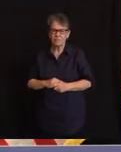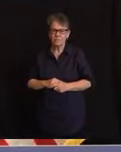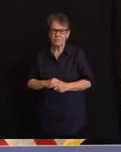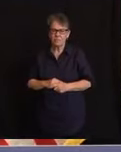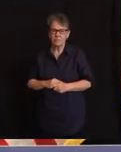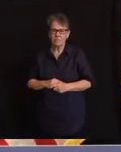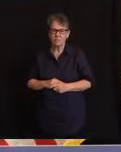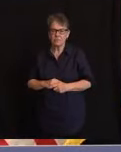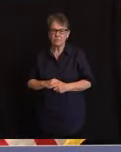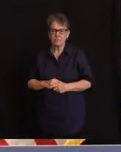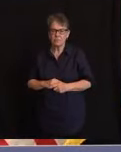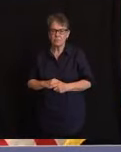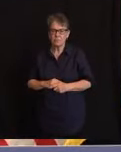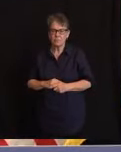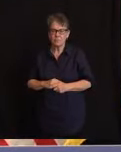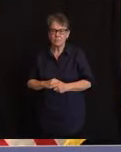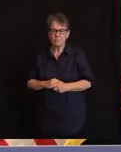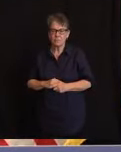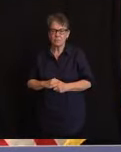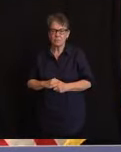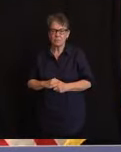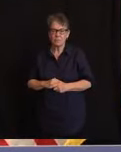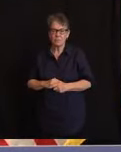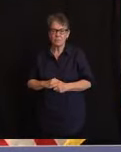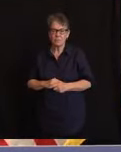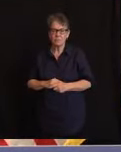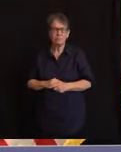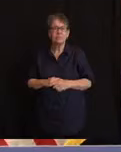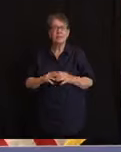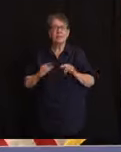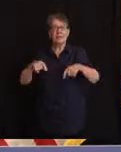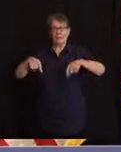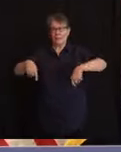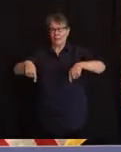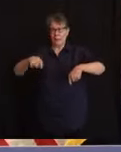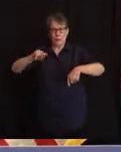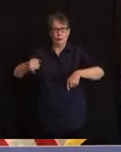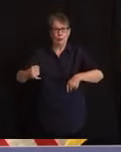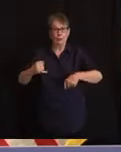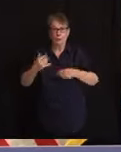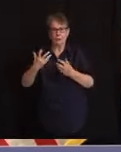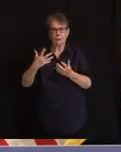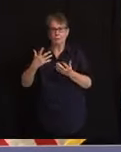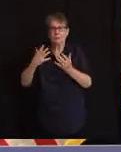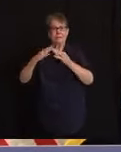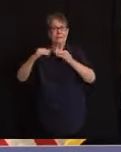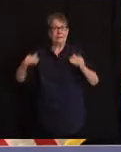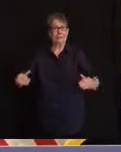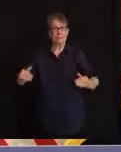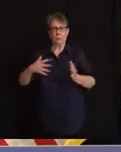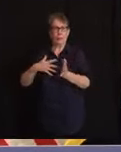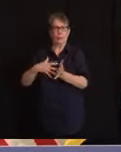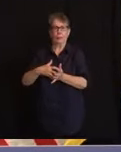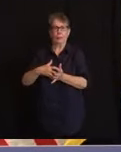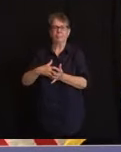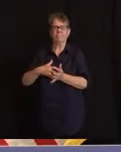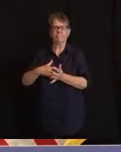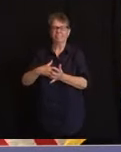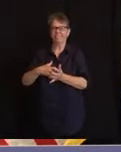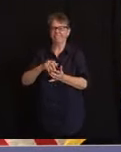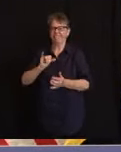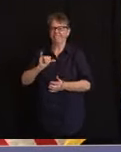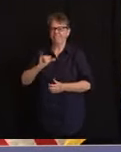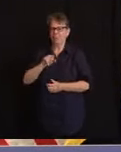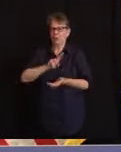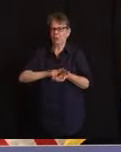in the reality is long-term care facilities. We're going to close down. We'll get to you, though. We're going to sweep